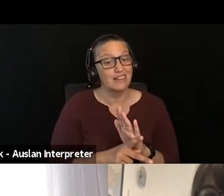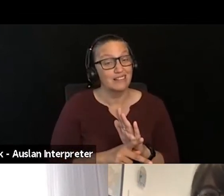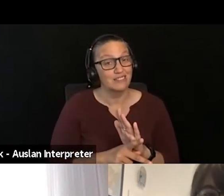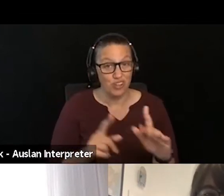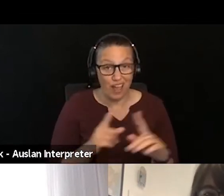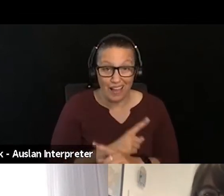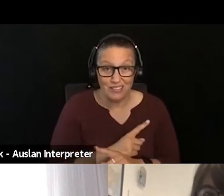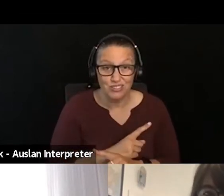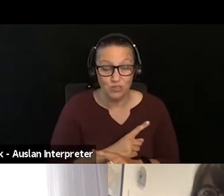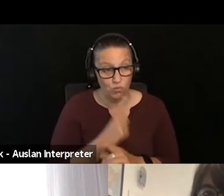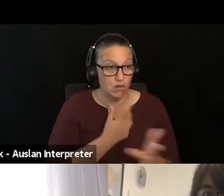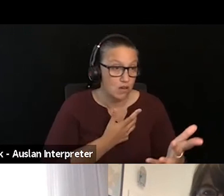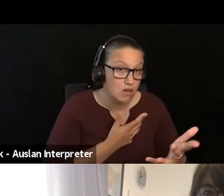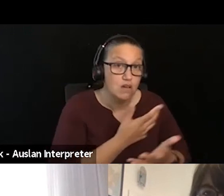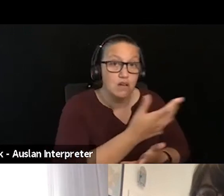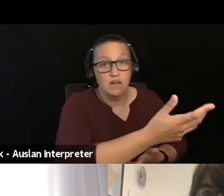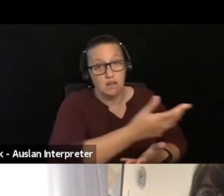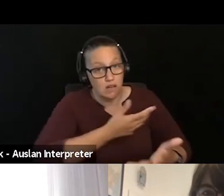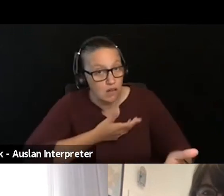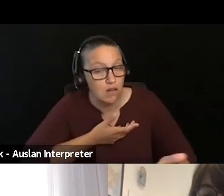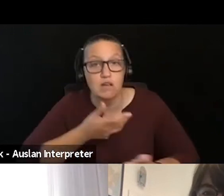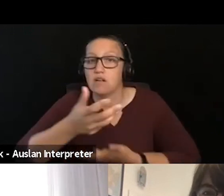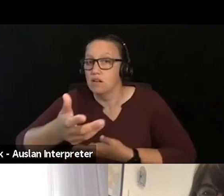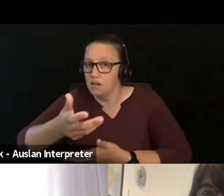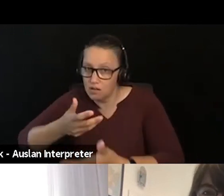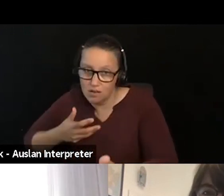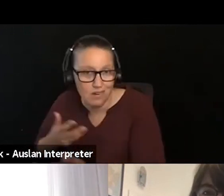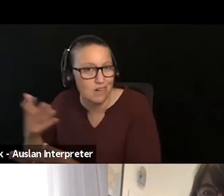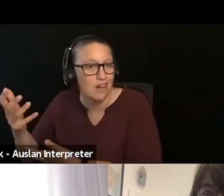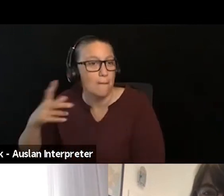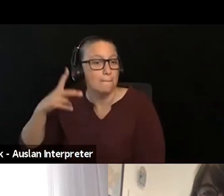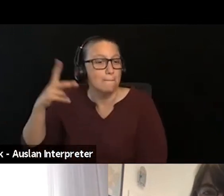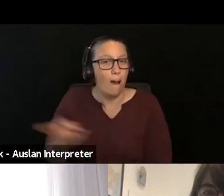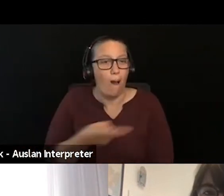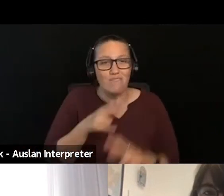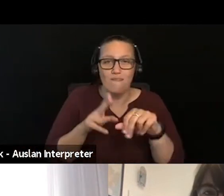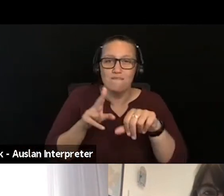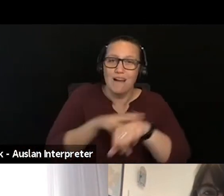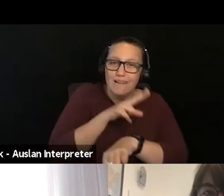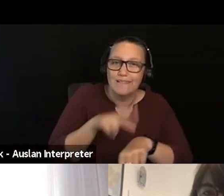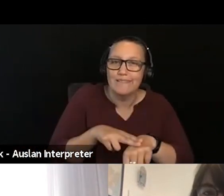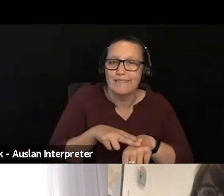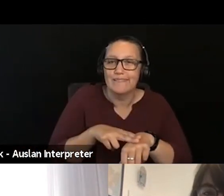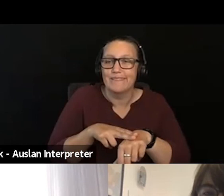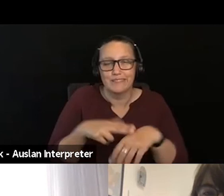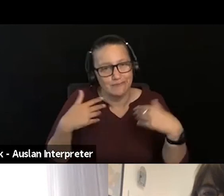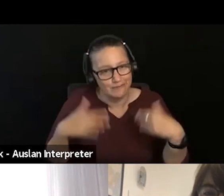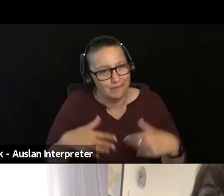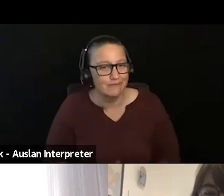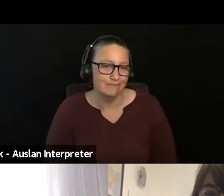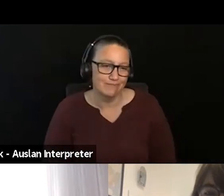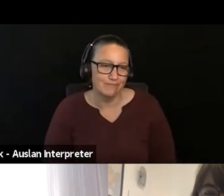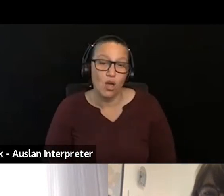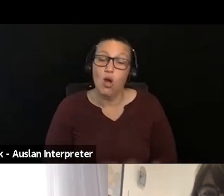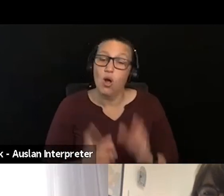consultation with stakeholders, both federally and nationally. Louisa, you presented a very